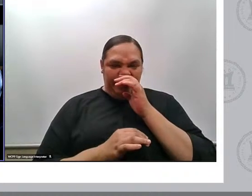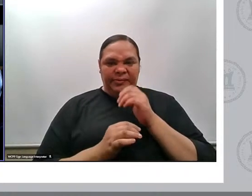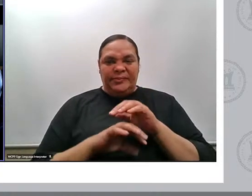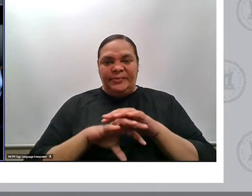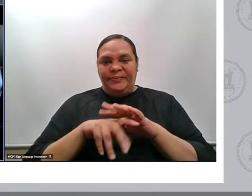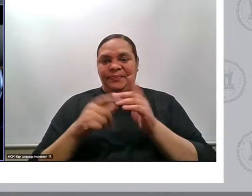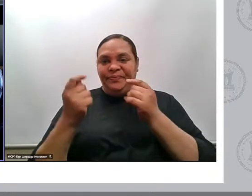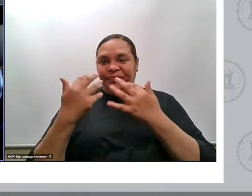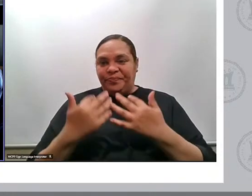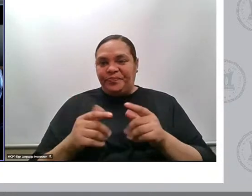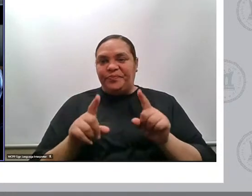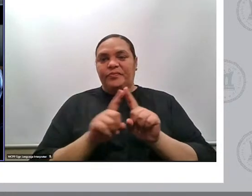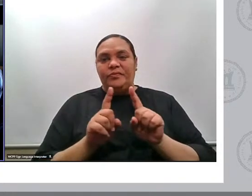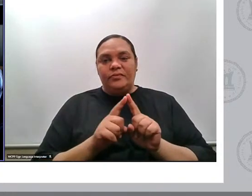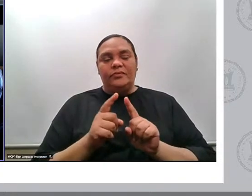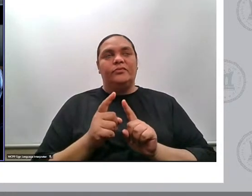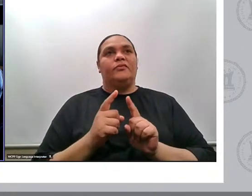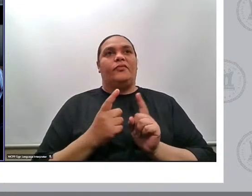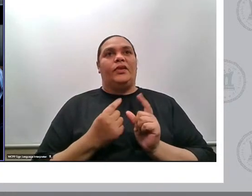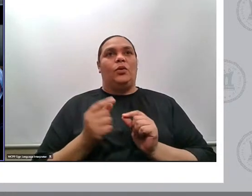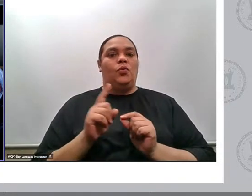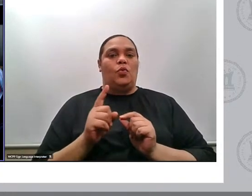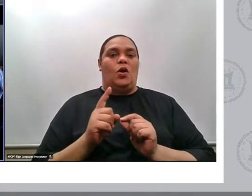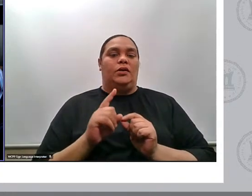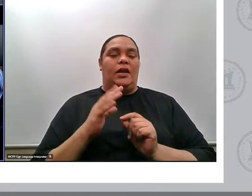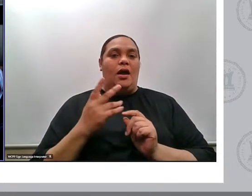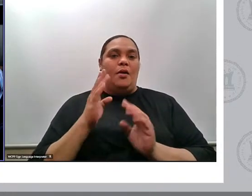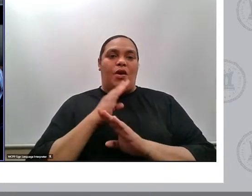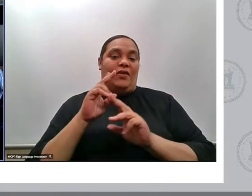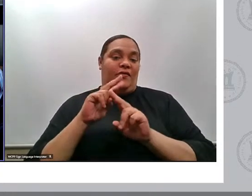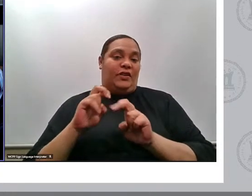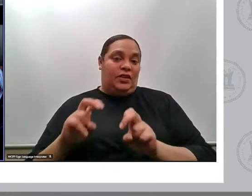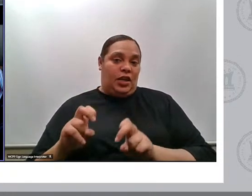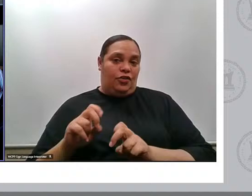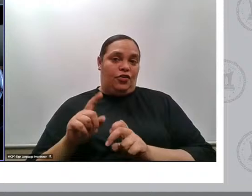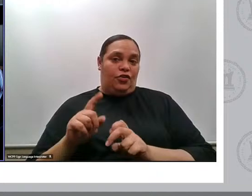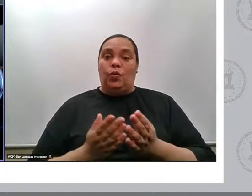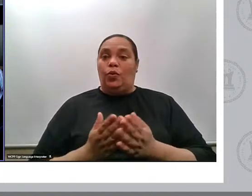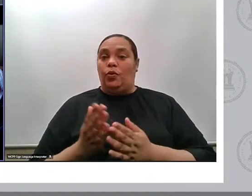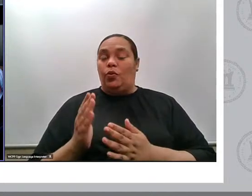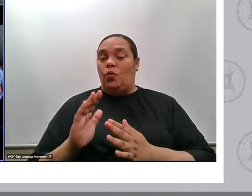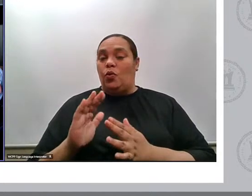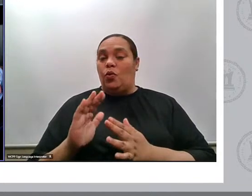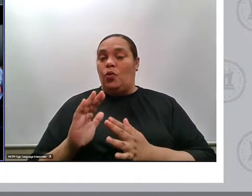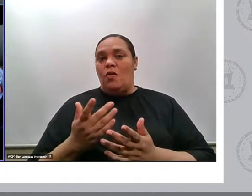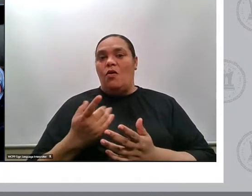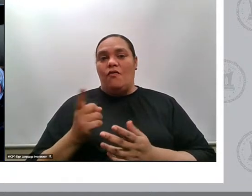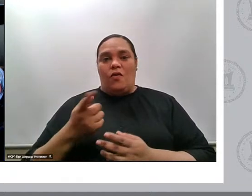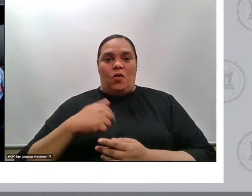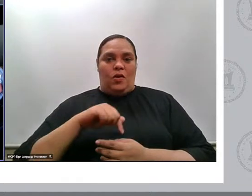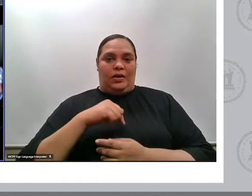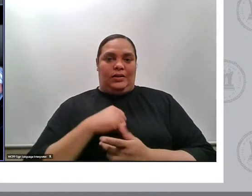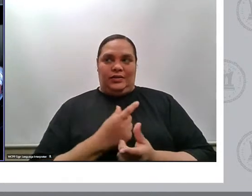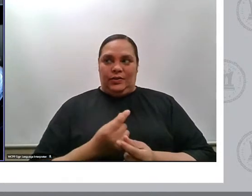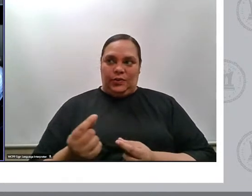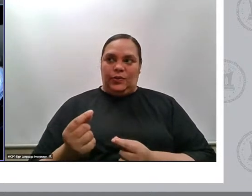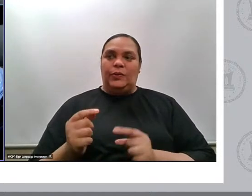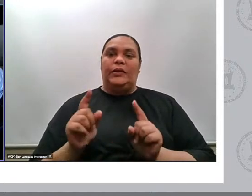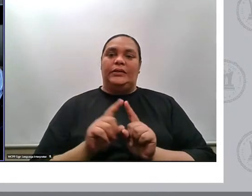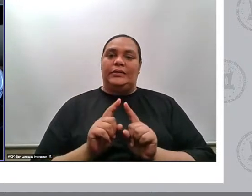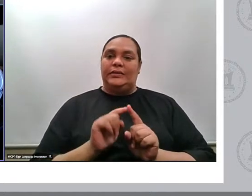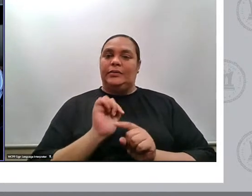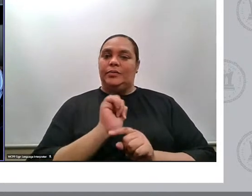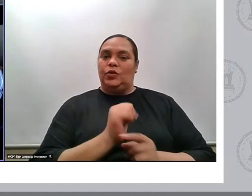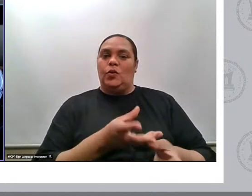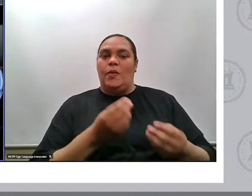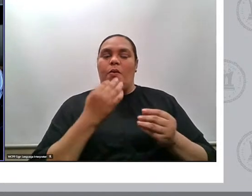Provincial Treasury then also undertook probity investigations, which has been done for us, and these were received